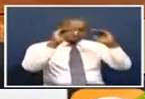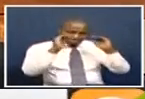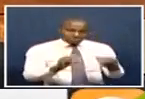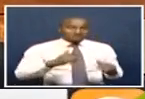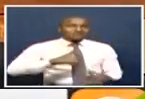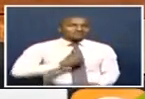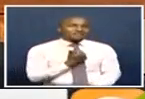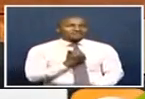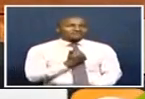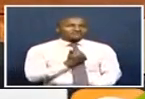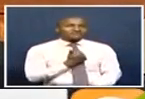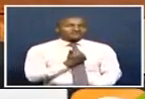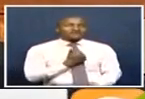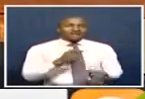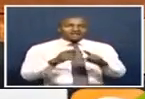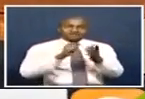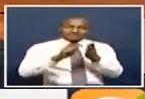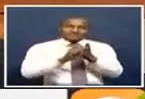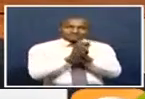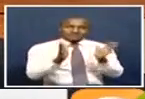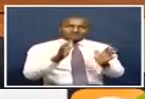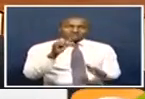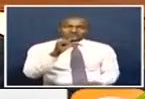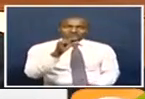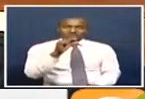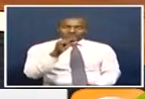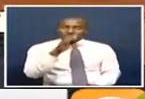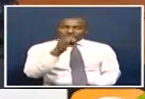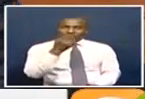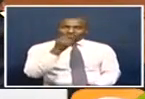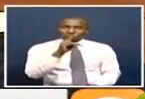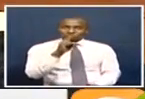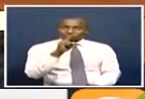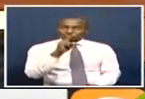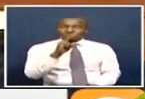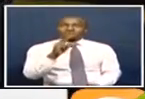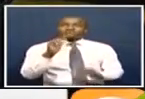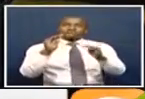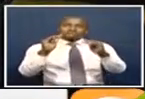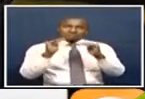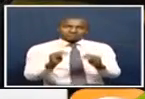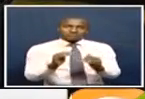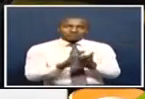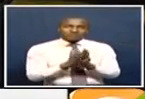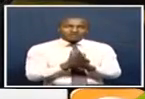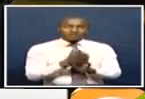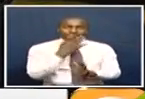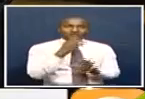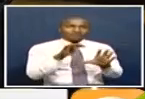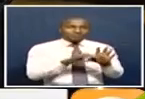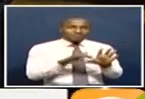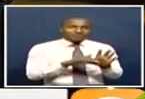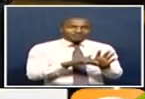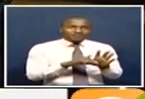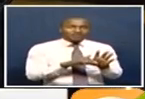I can't lower myself, a secretary general of KOTU, to lower myself to become an ODM member, to become